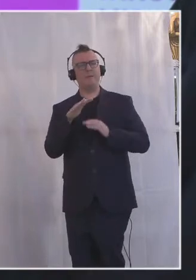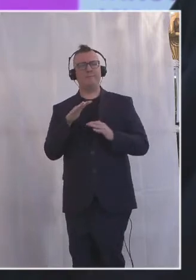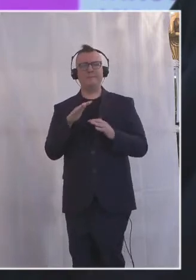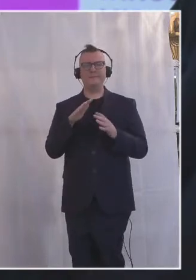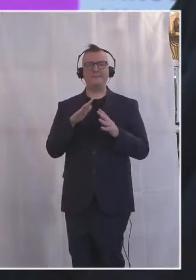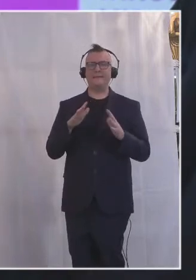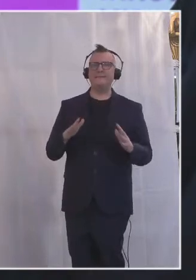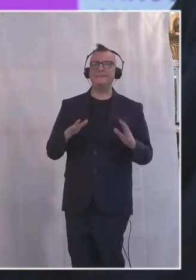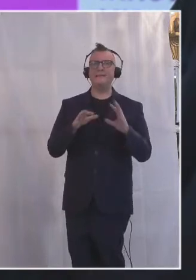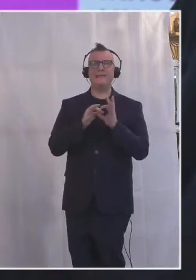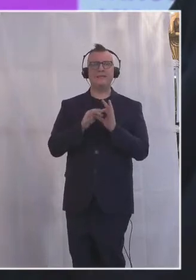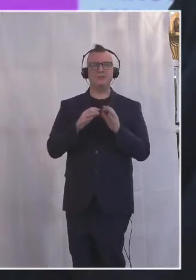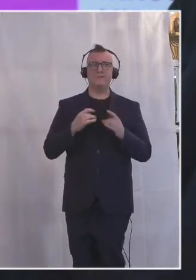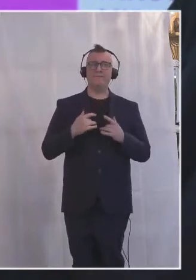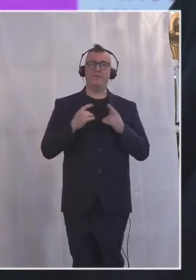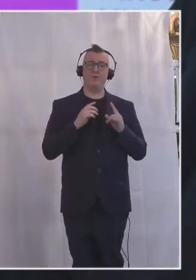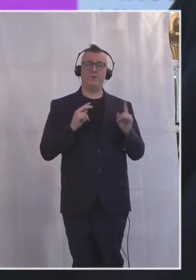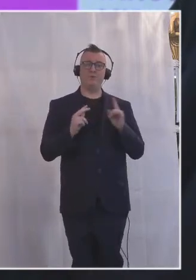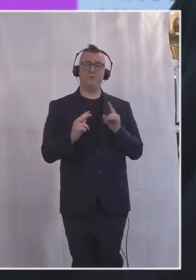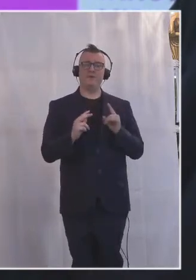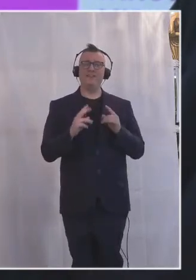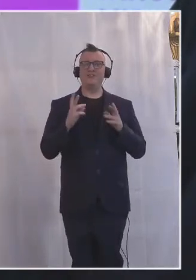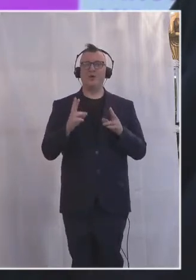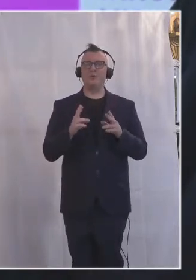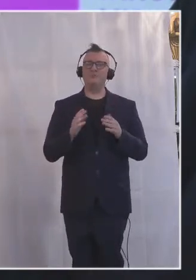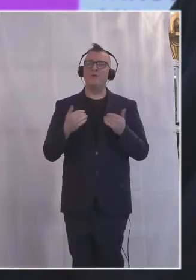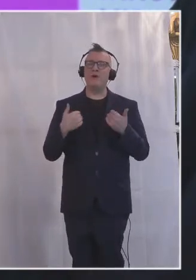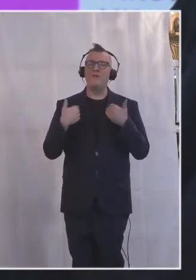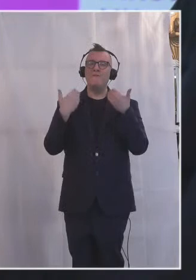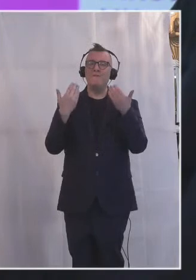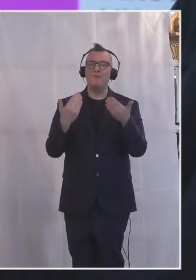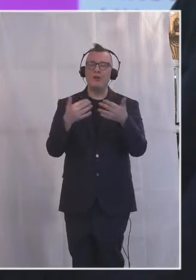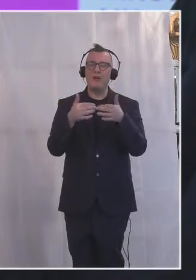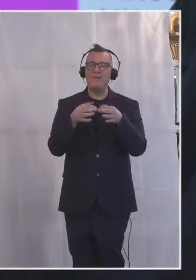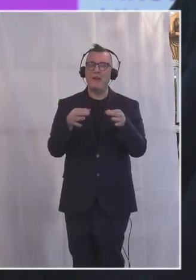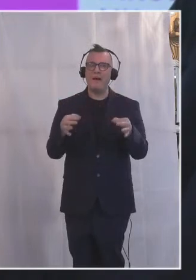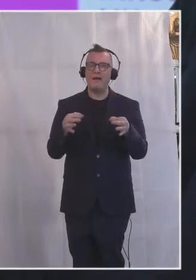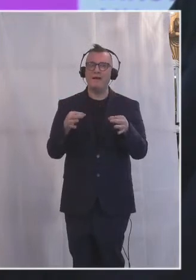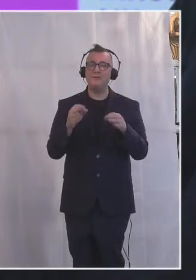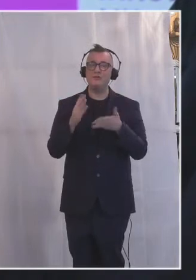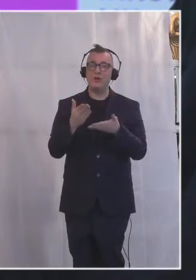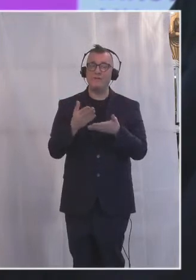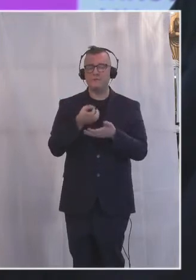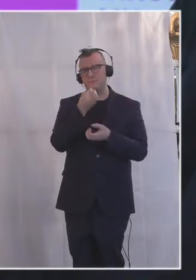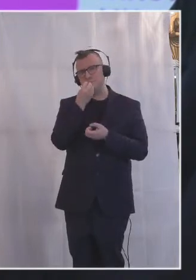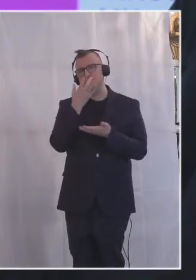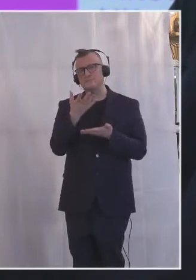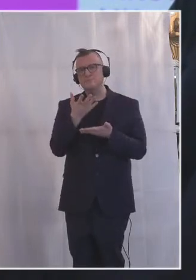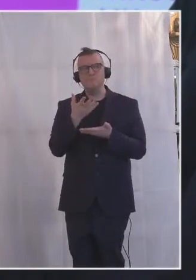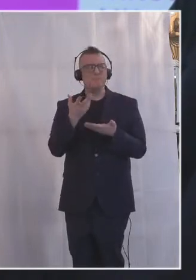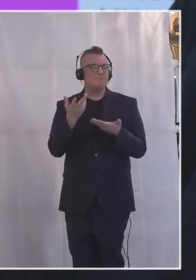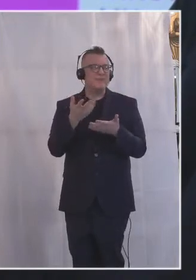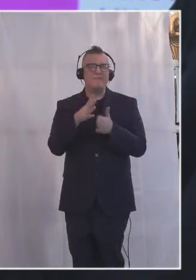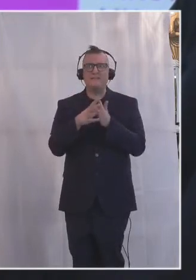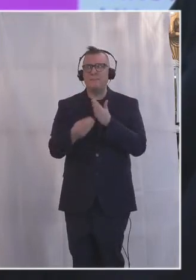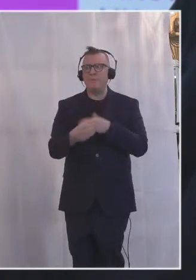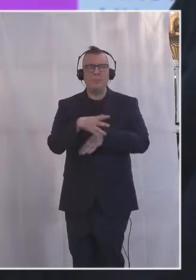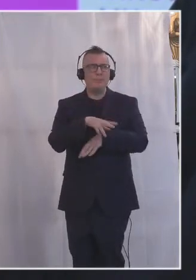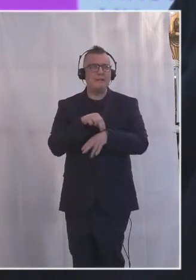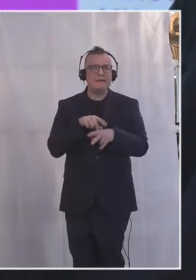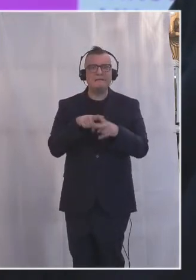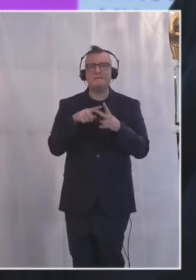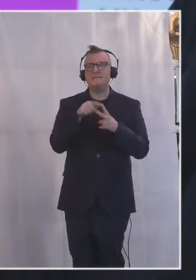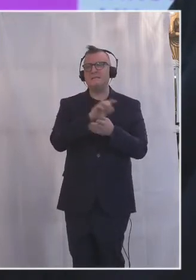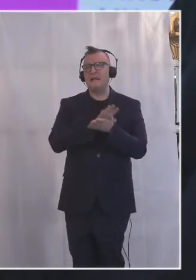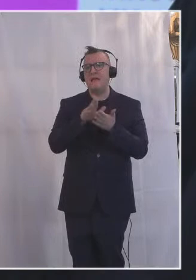perspective. So I love frontline services. I think the people who are out there within the police service, within the NHS,